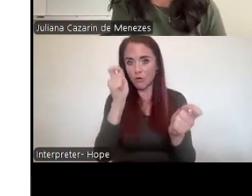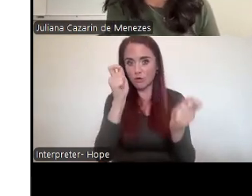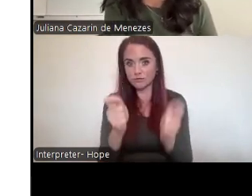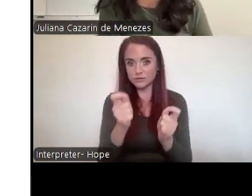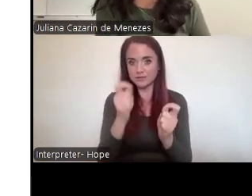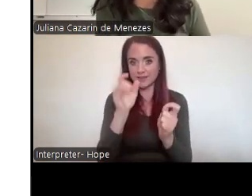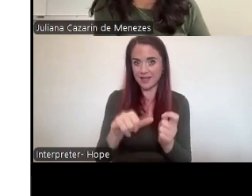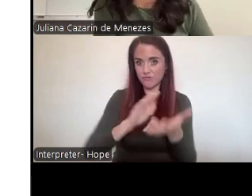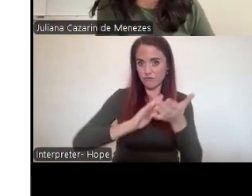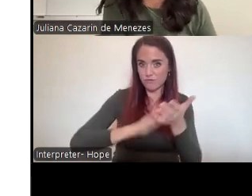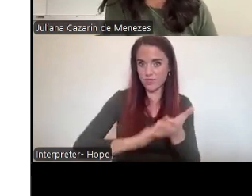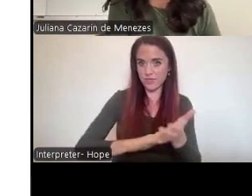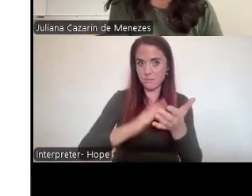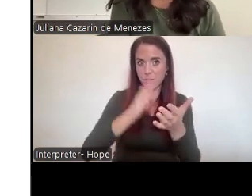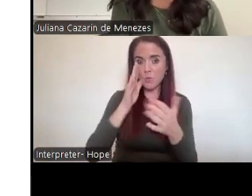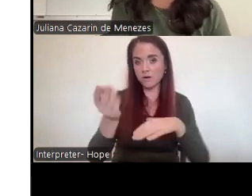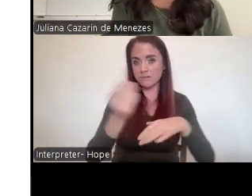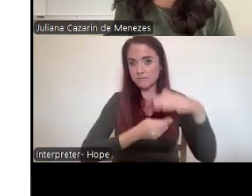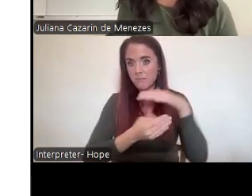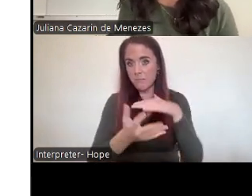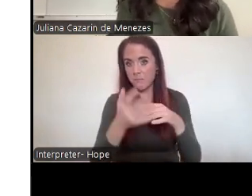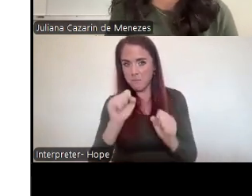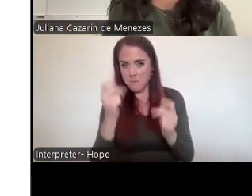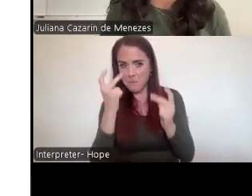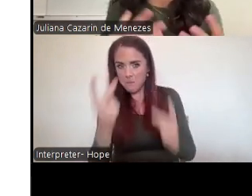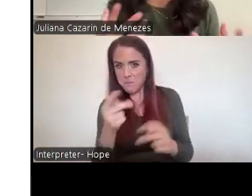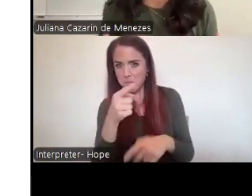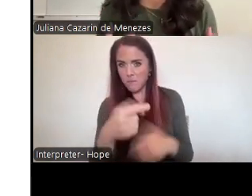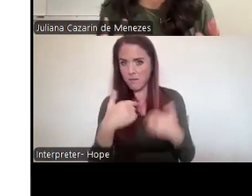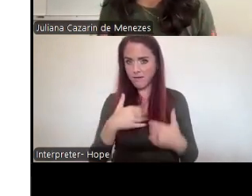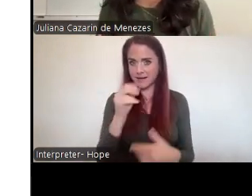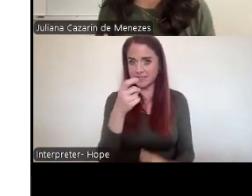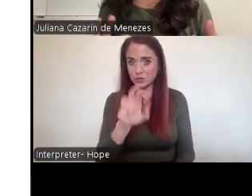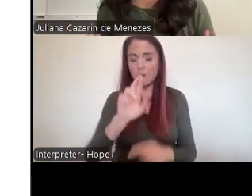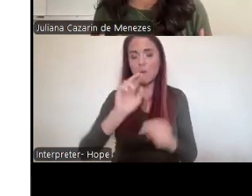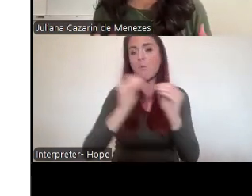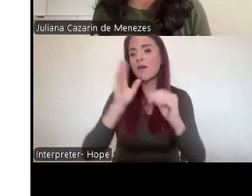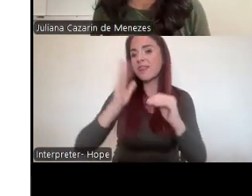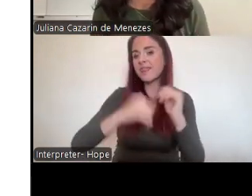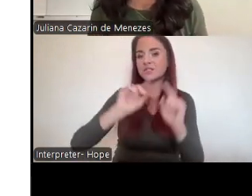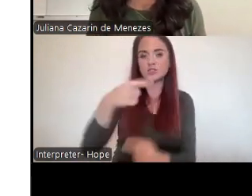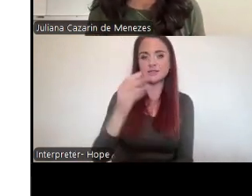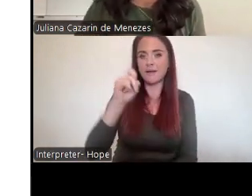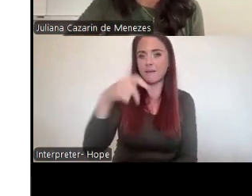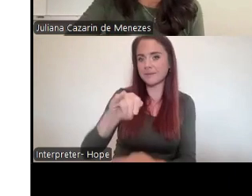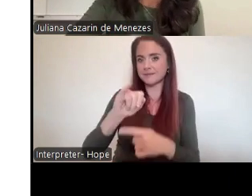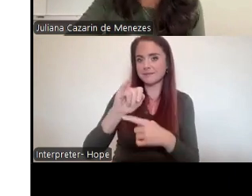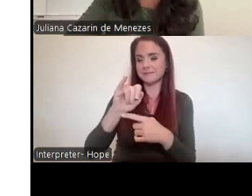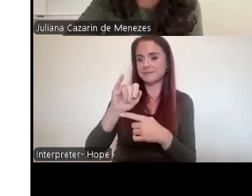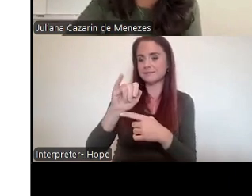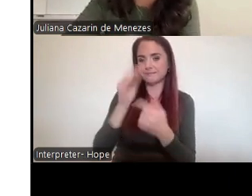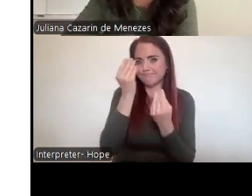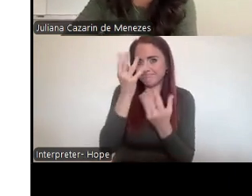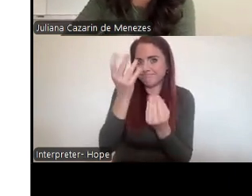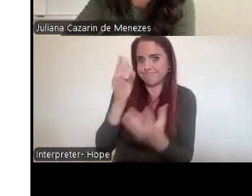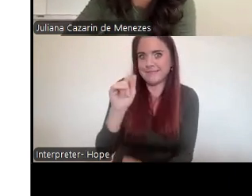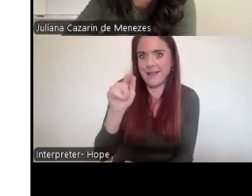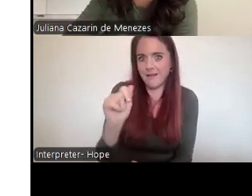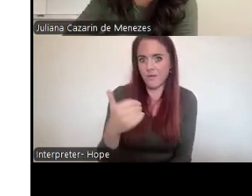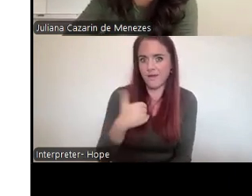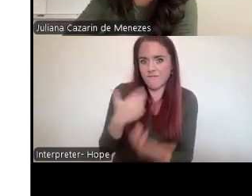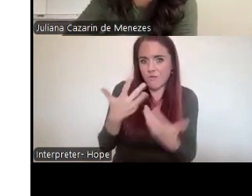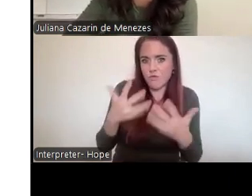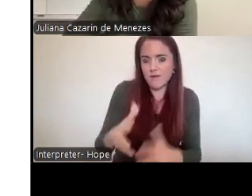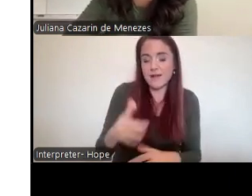be implicated in lung cancer beyond the epidemiological data that we already had. And what we found is